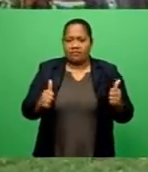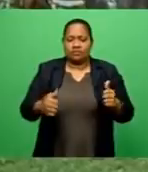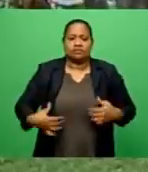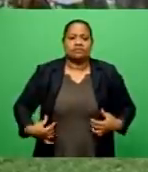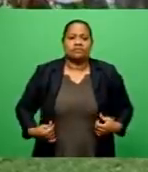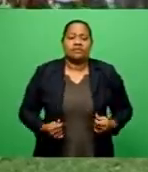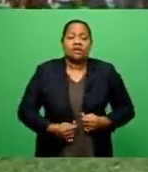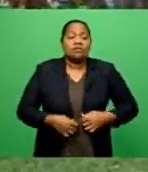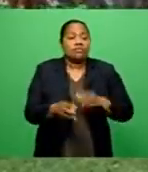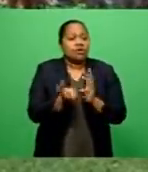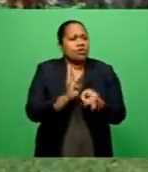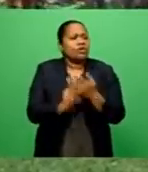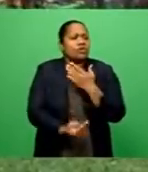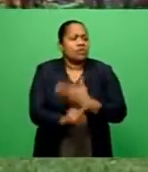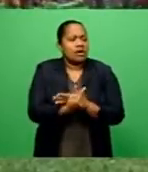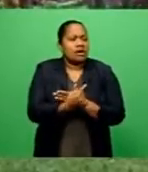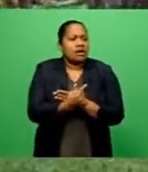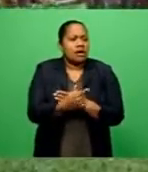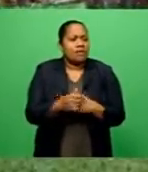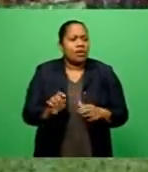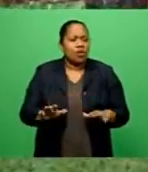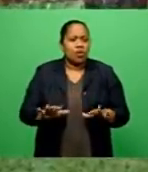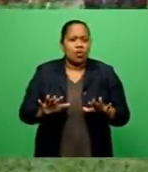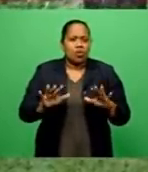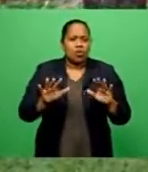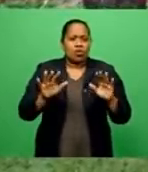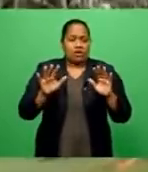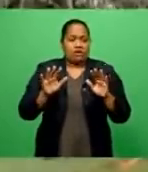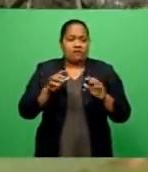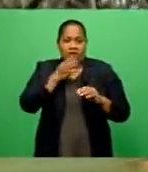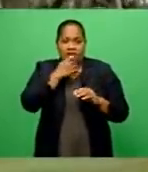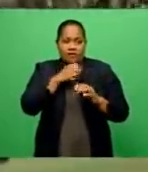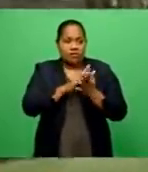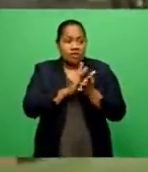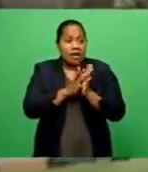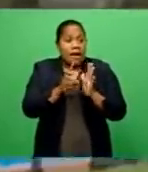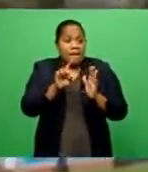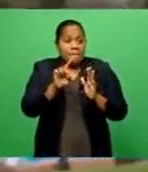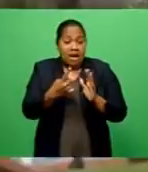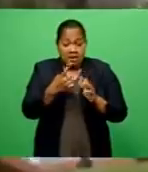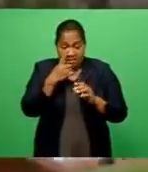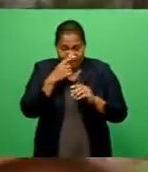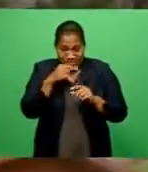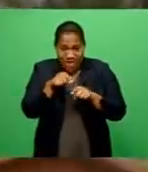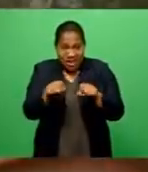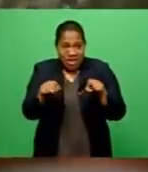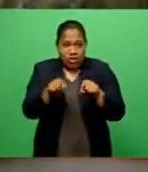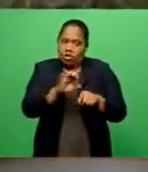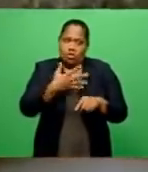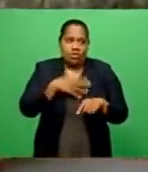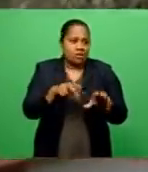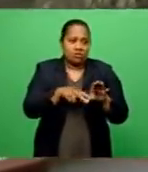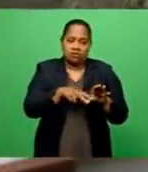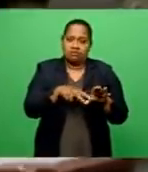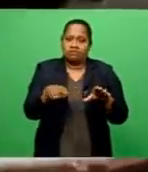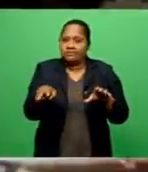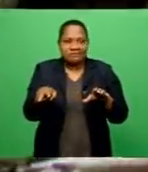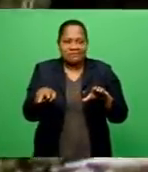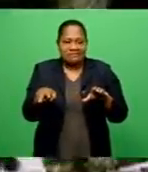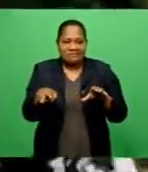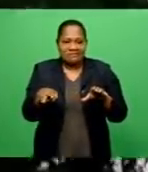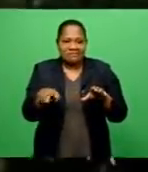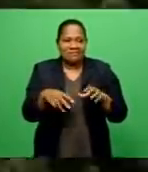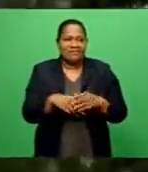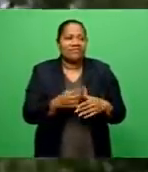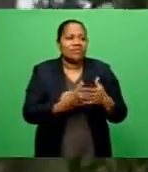The weather did let up for a few minutes, but those on the island were reluctant to step out. Vunise says they did not think